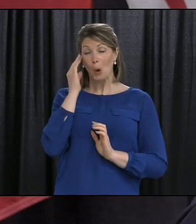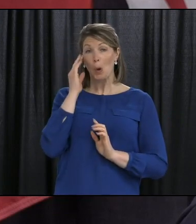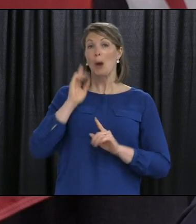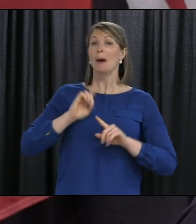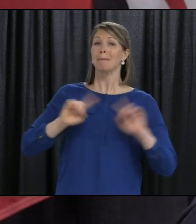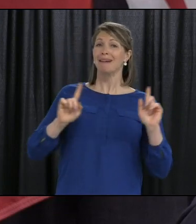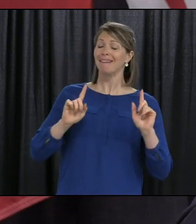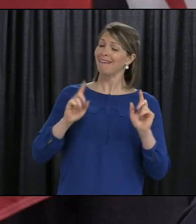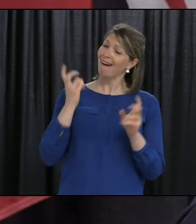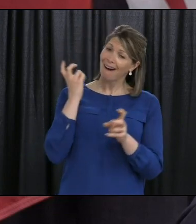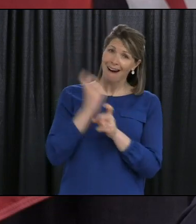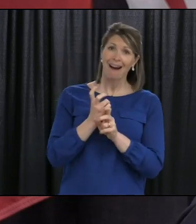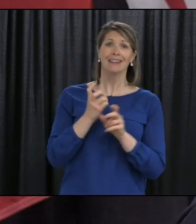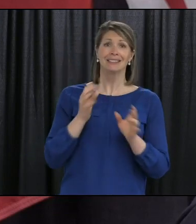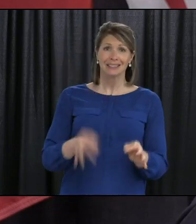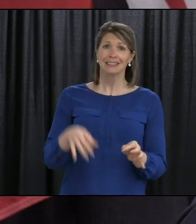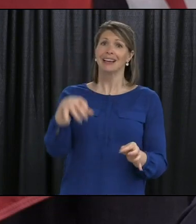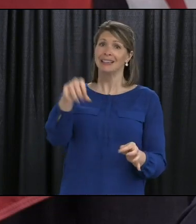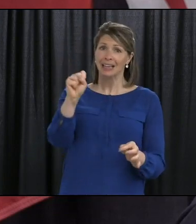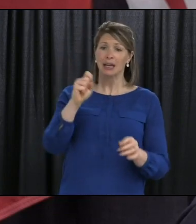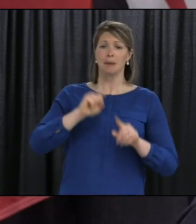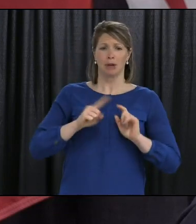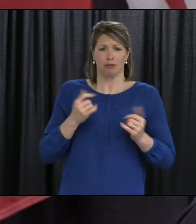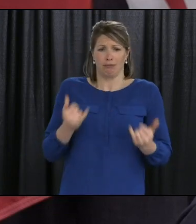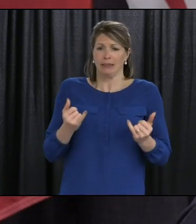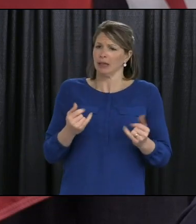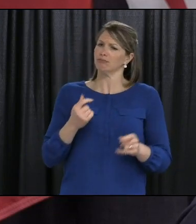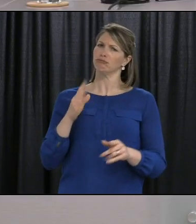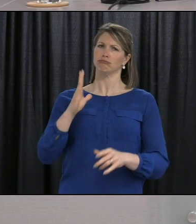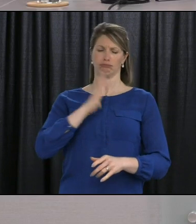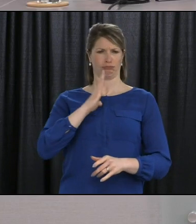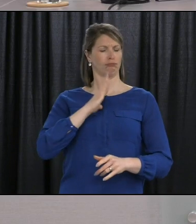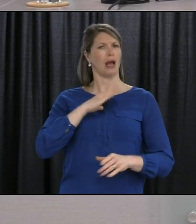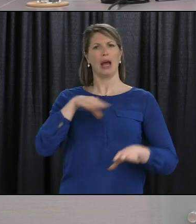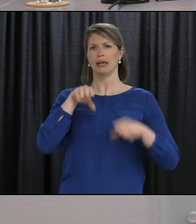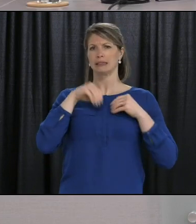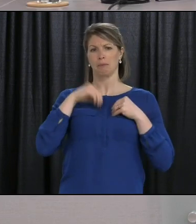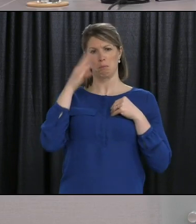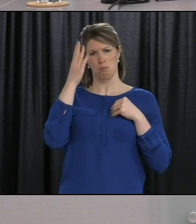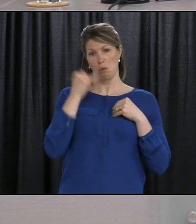difficult decisions, but are appropriate for this time frame.